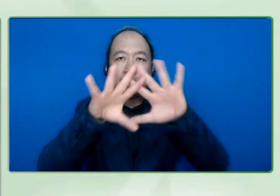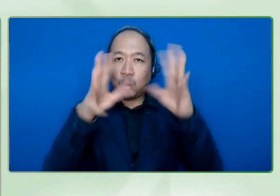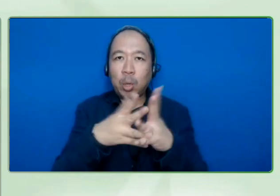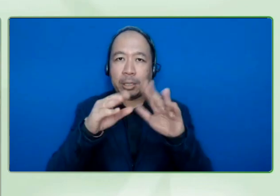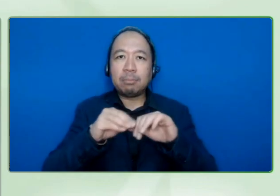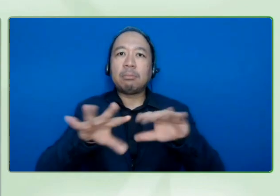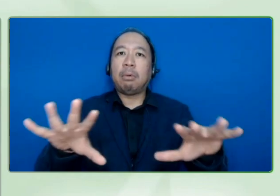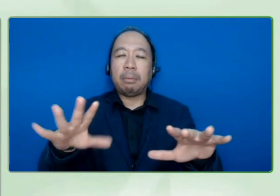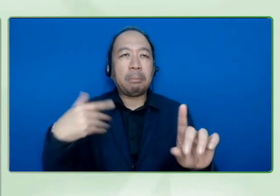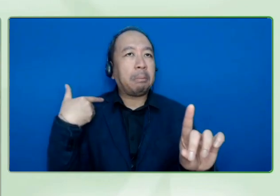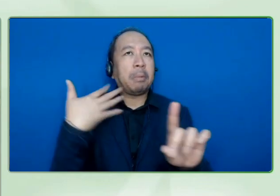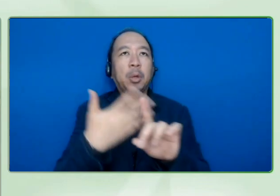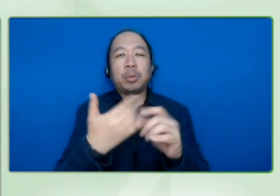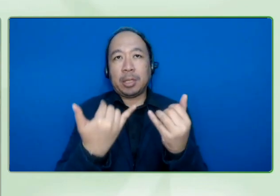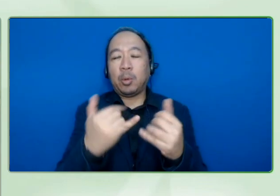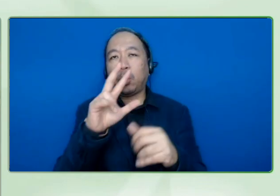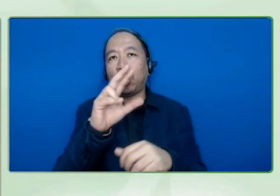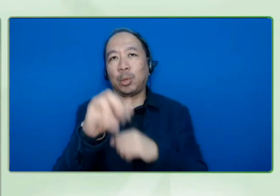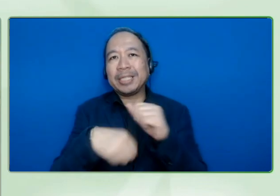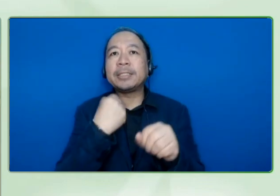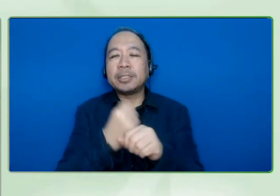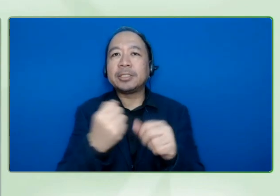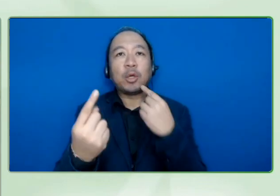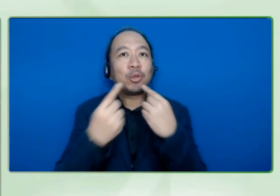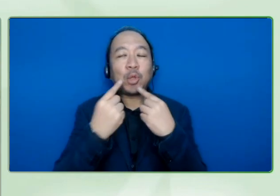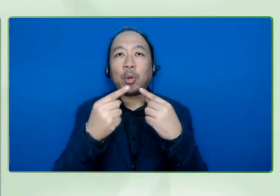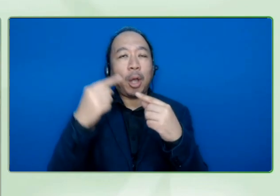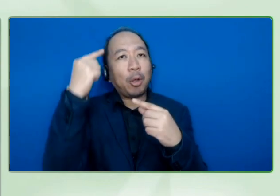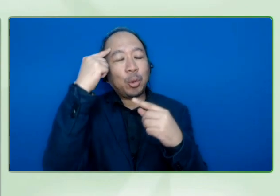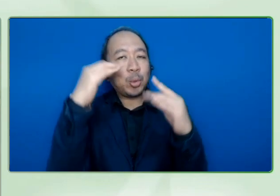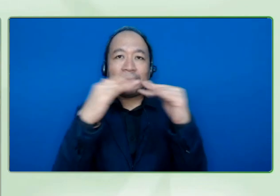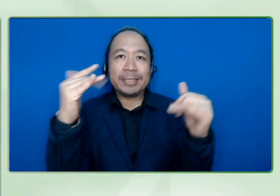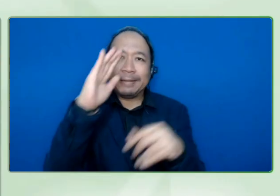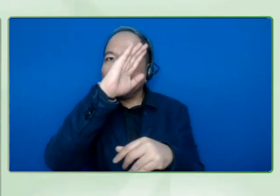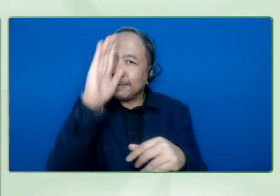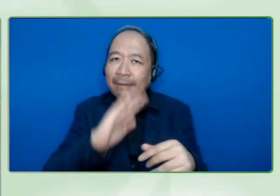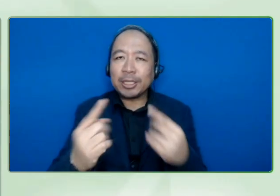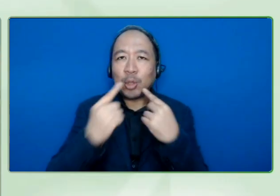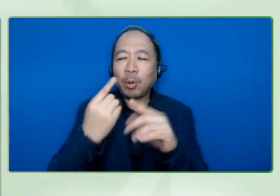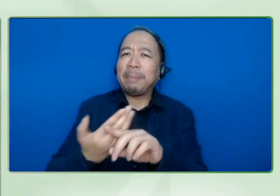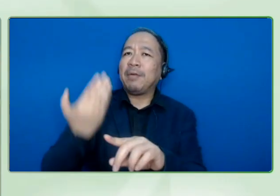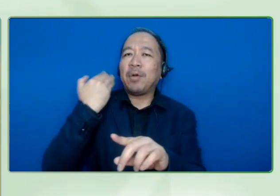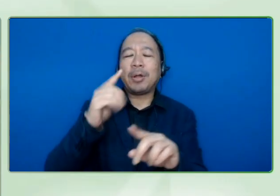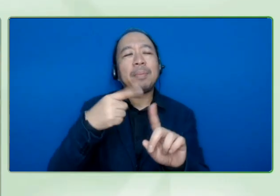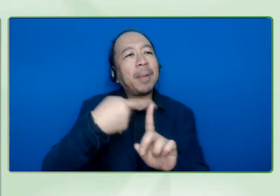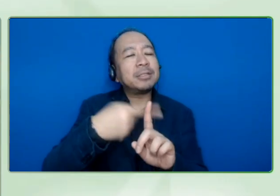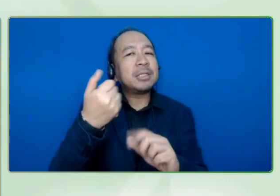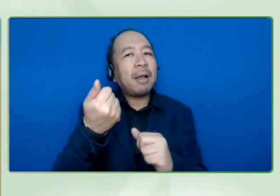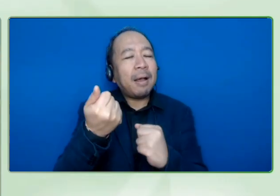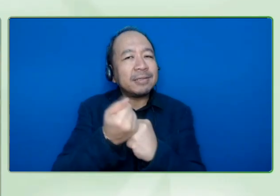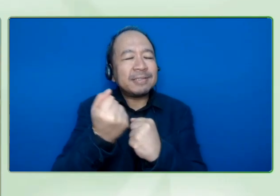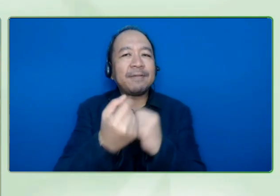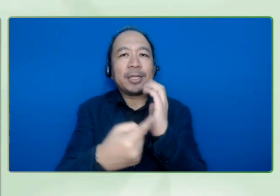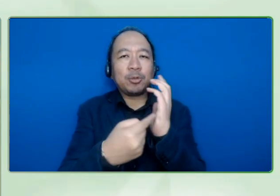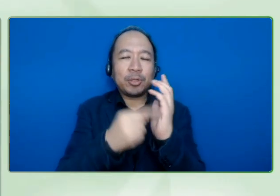talk about neurodiversity. We never talked about neurodiversity and assistive technology. It was always focused on